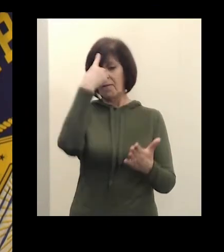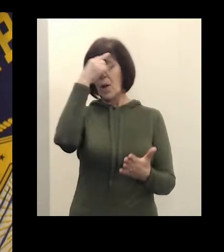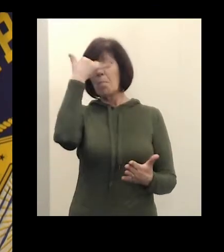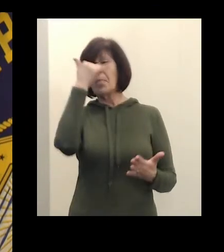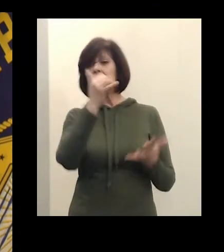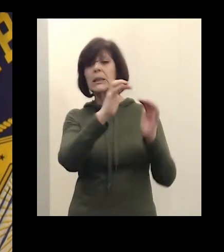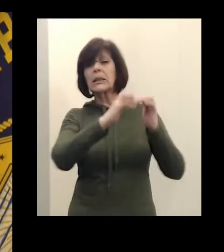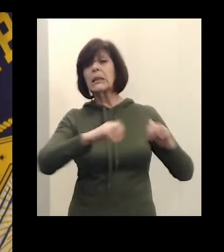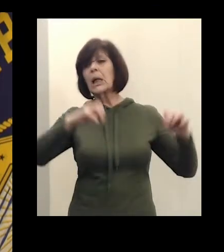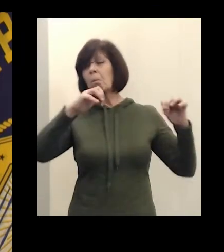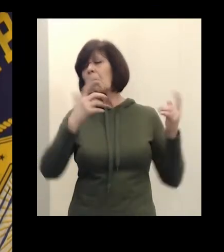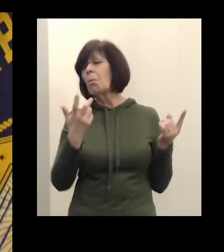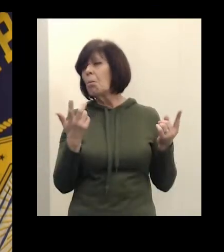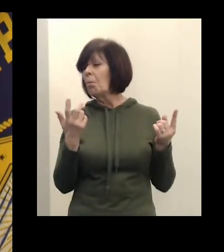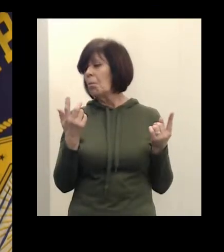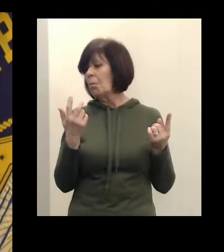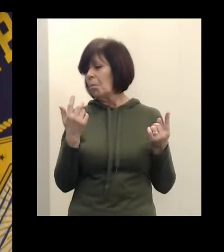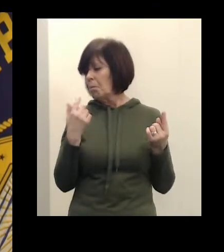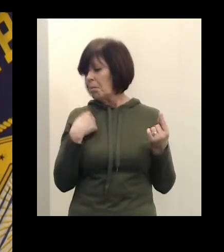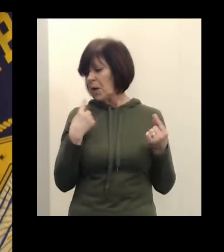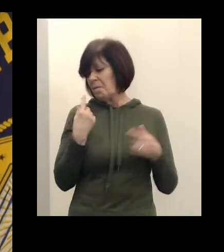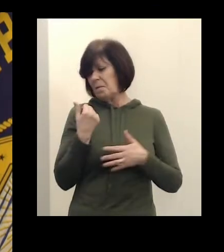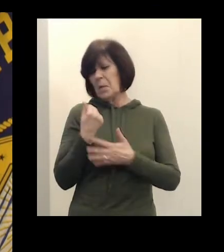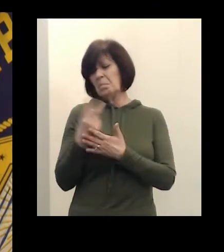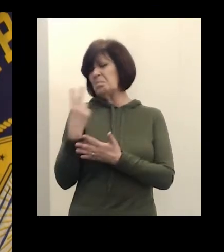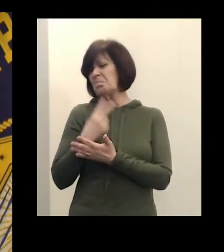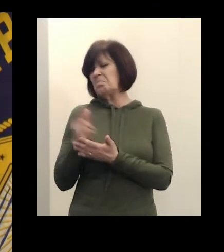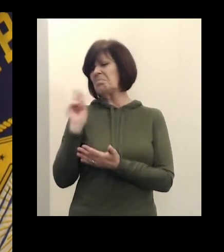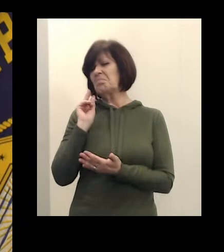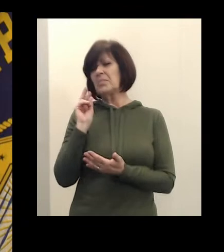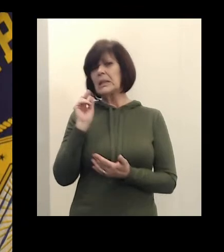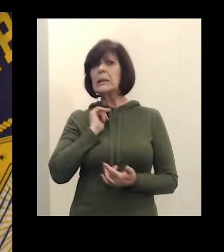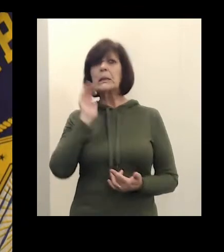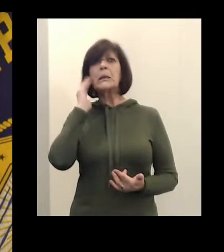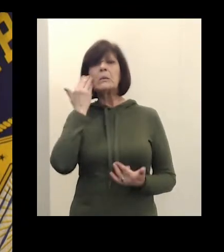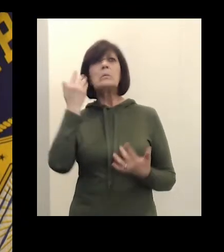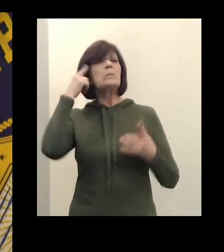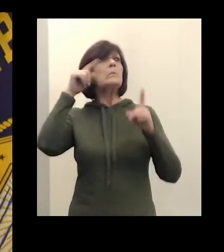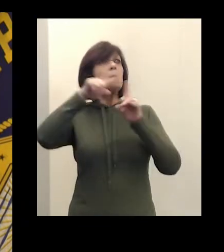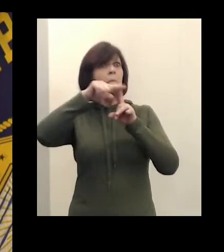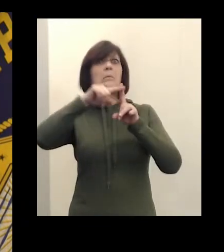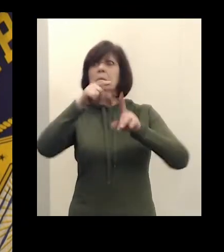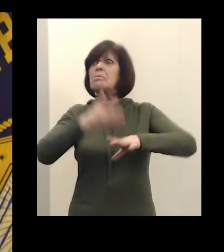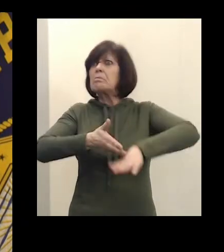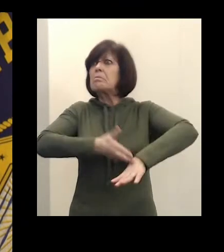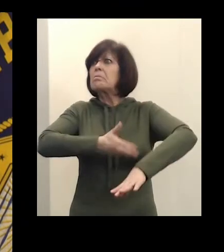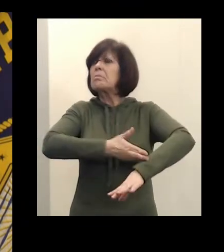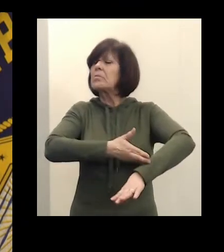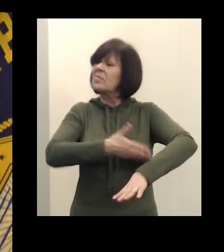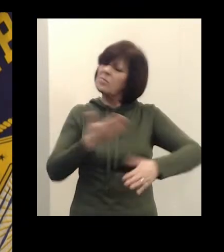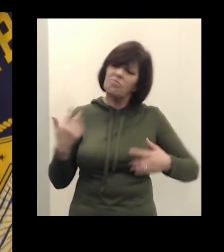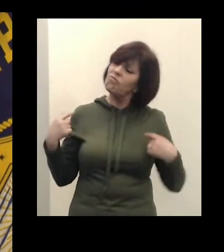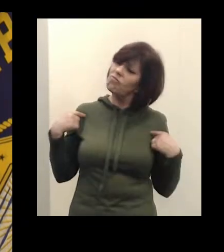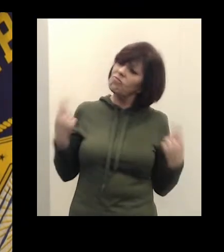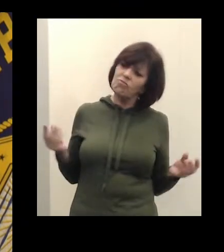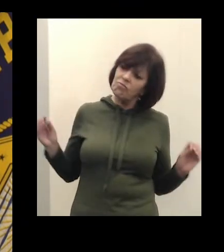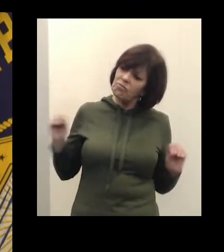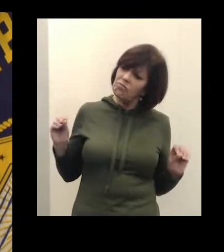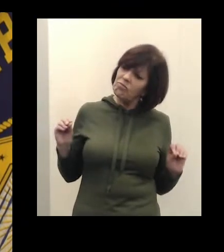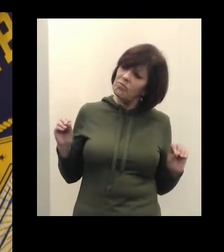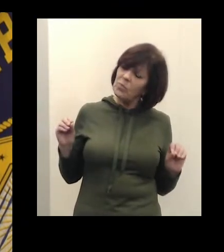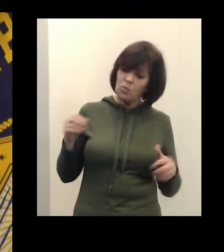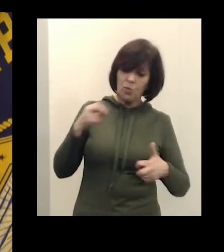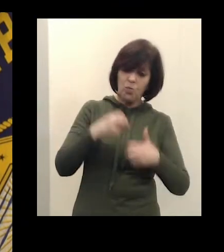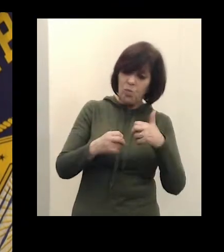think, a week or a few weeks ago, there seemed to be some optimism regarding progress that was made. Have there been any setbacks or unexpected